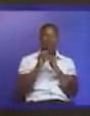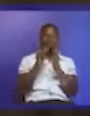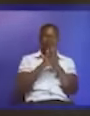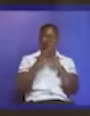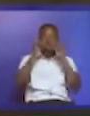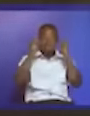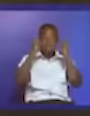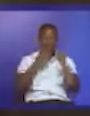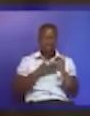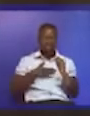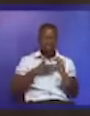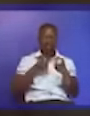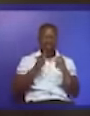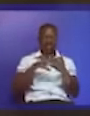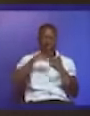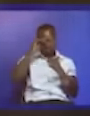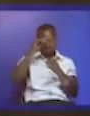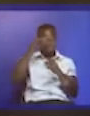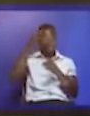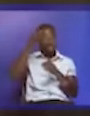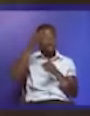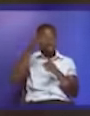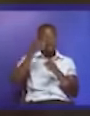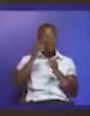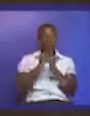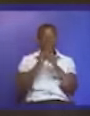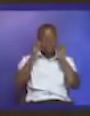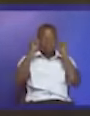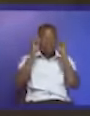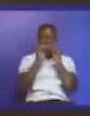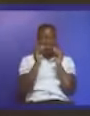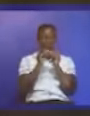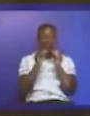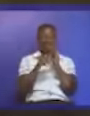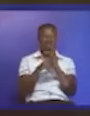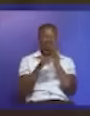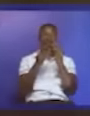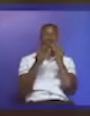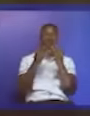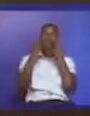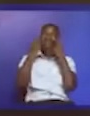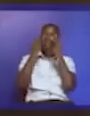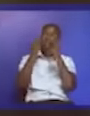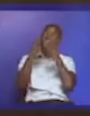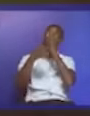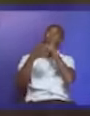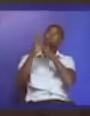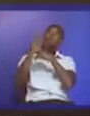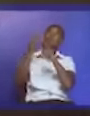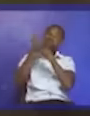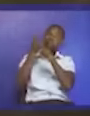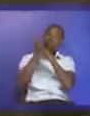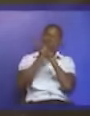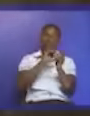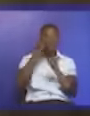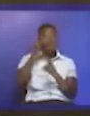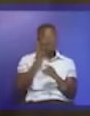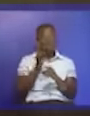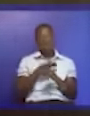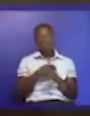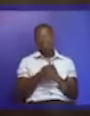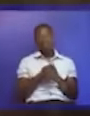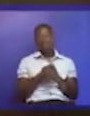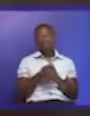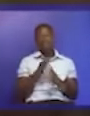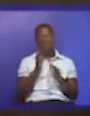our destinies this kind and this level of seriousness. And watch what the God of heaven, the God of wonder will do. Hallelujah. When